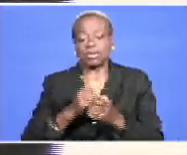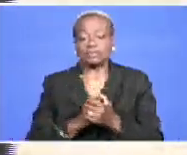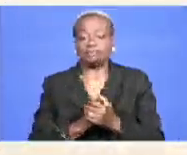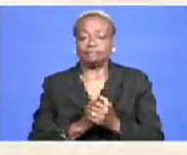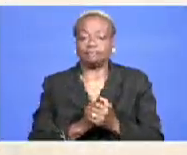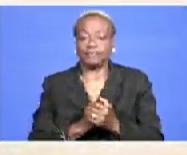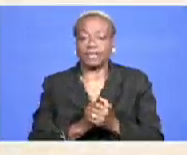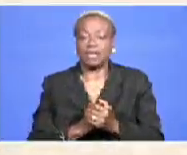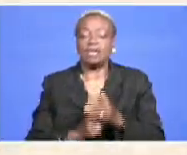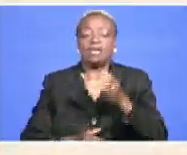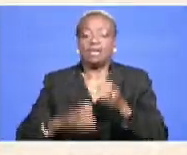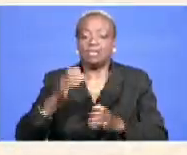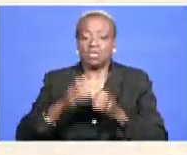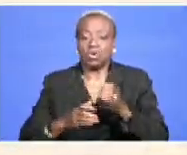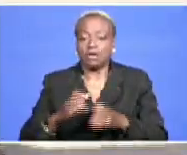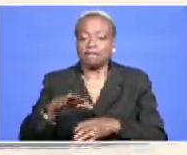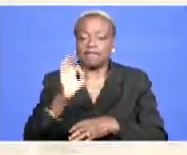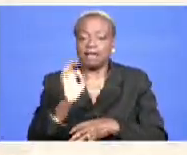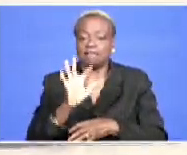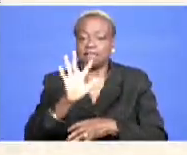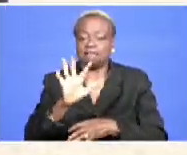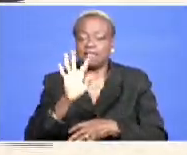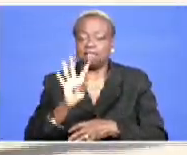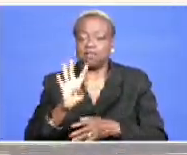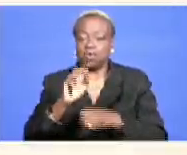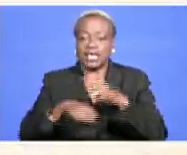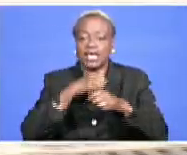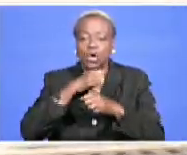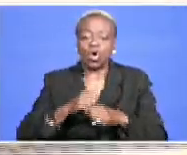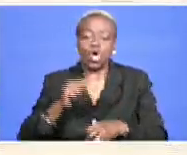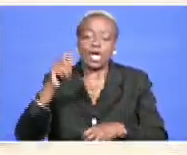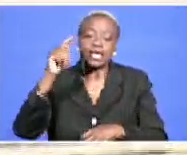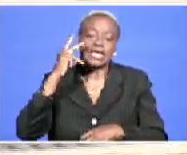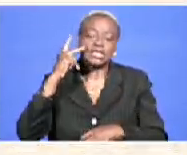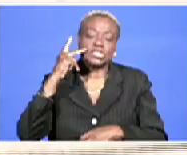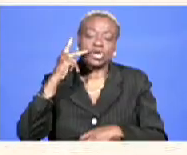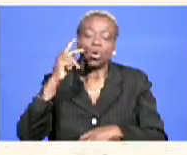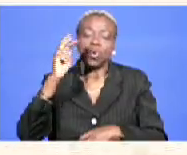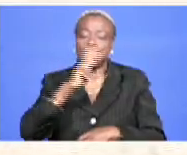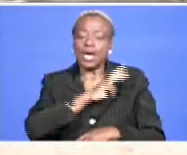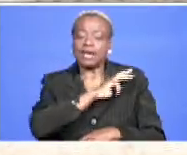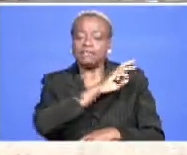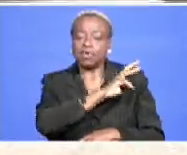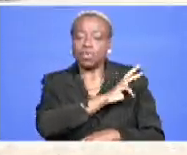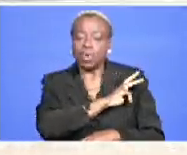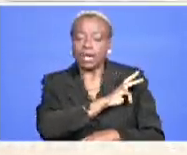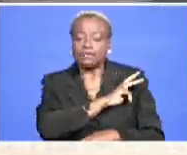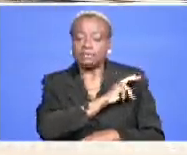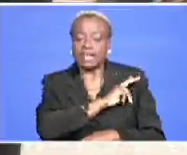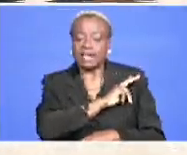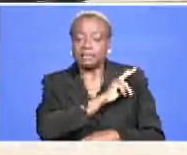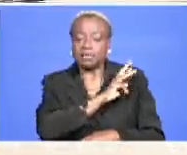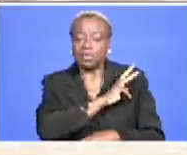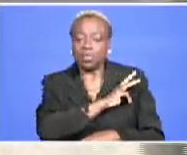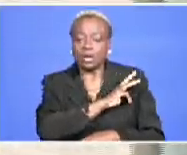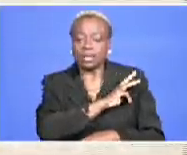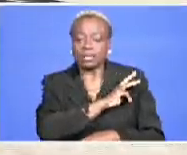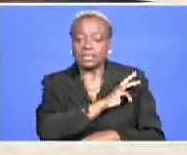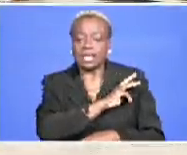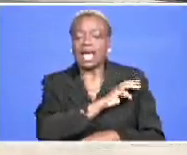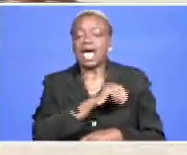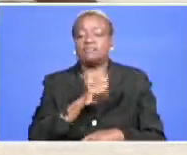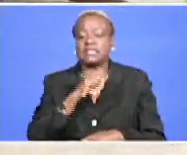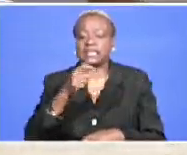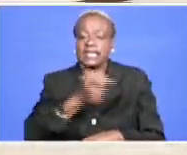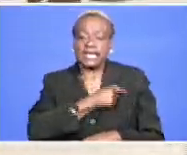Well, the court has fined 54-year-old Tishka Vanderpool-Wallace $2,500 or 6 months in prison after she pleaded